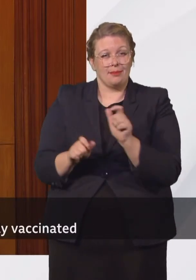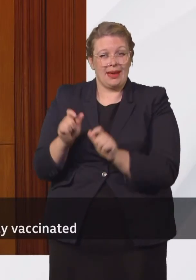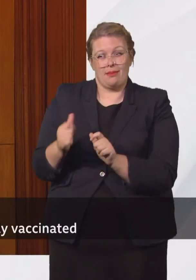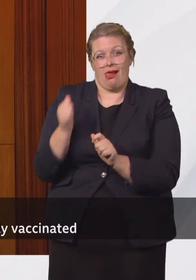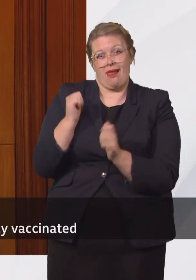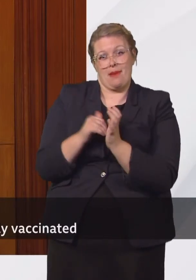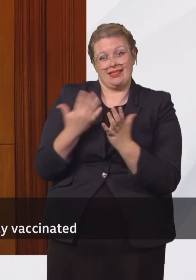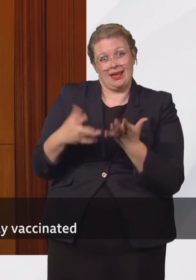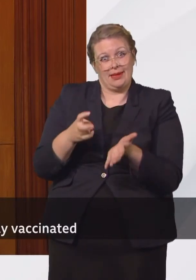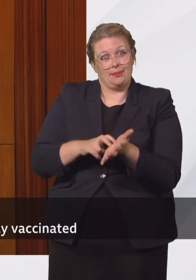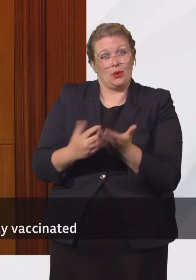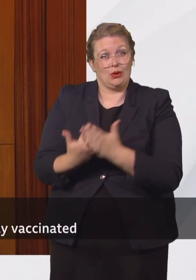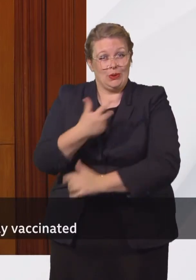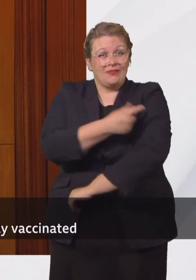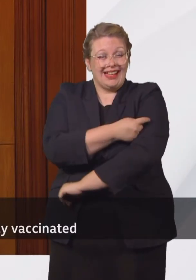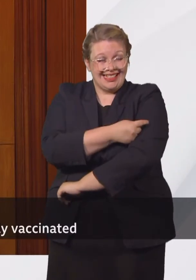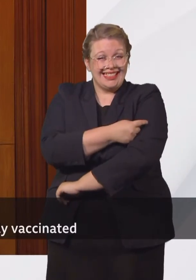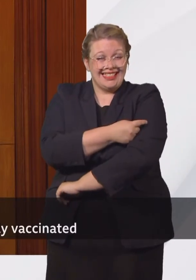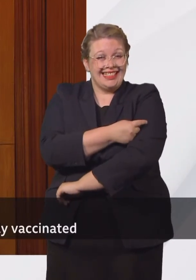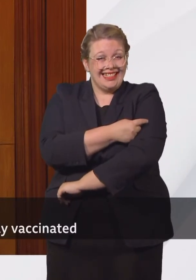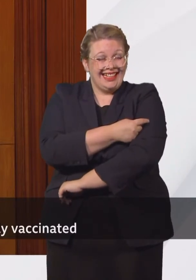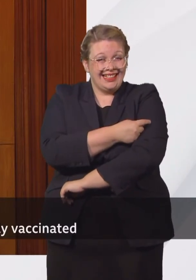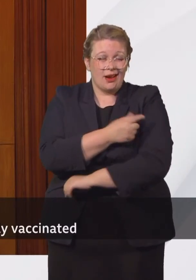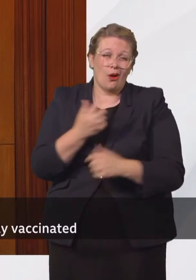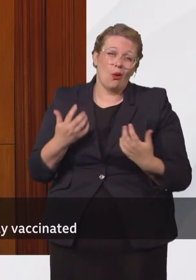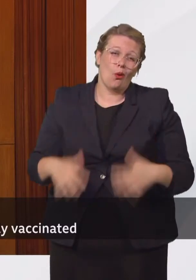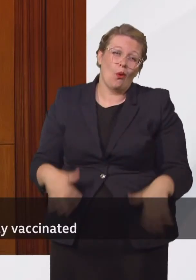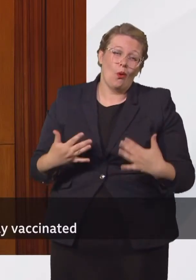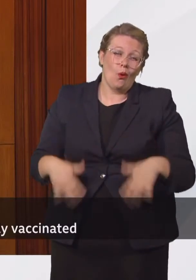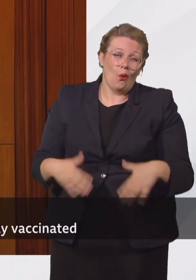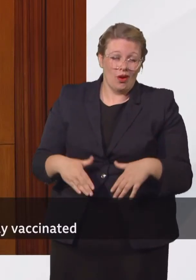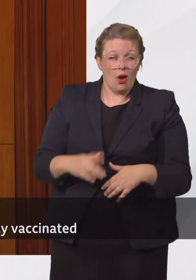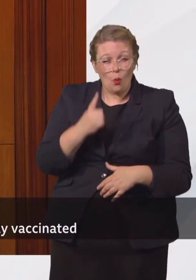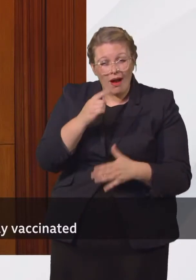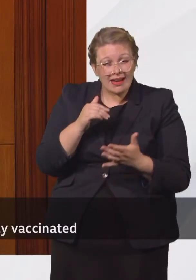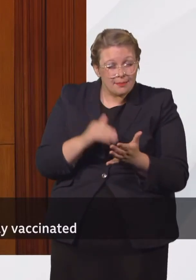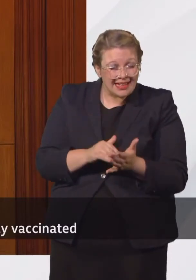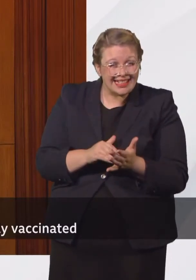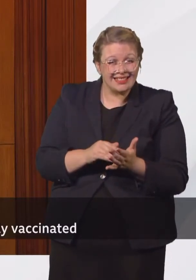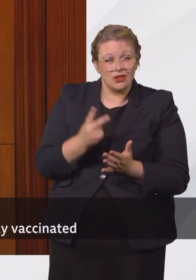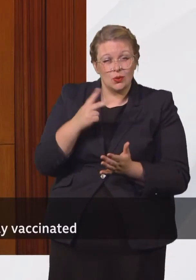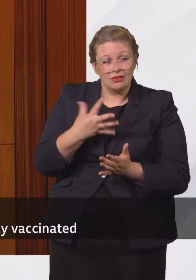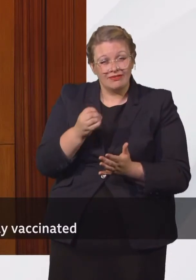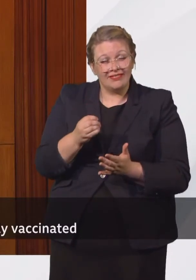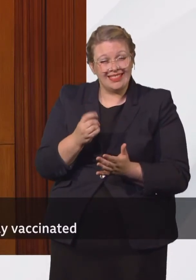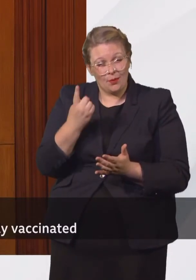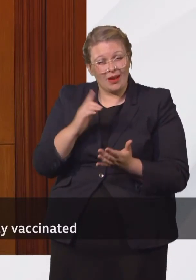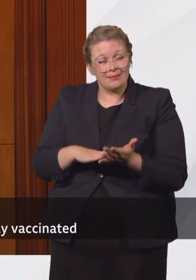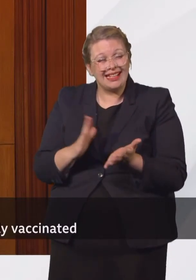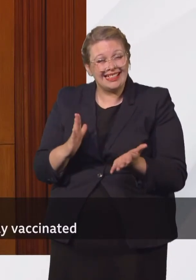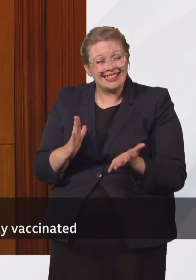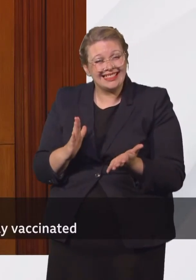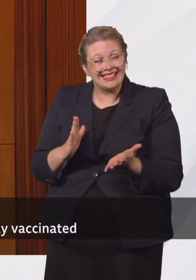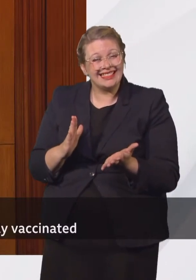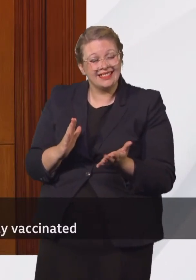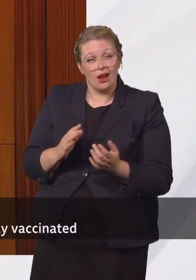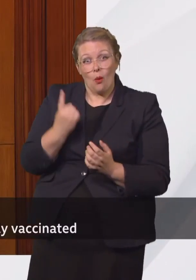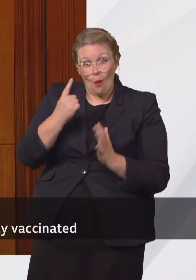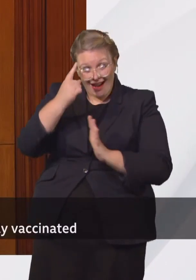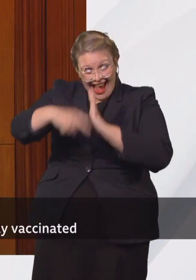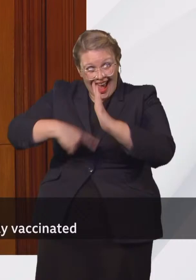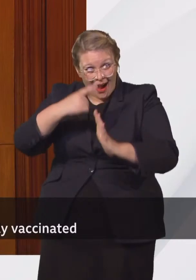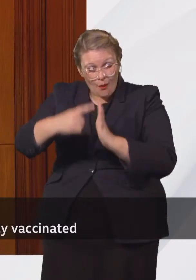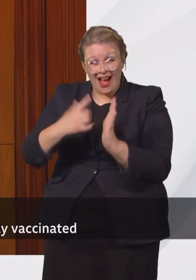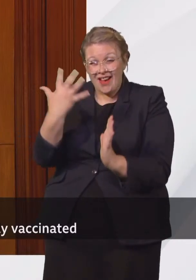So that is nearly 250 appointments booked a minute, or around 15,000 an hour. So